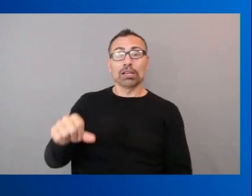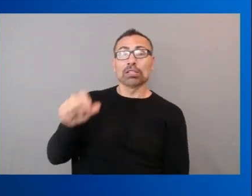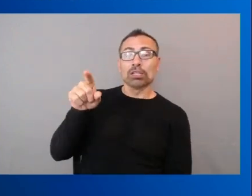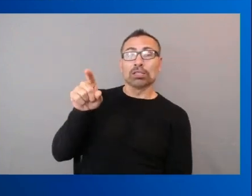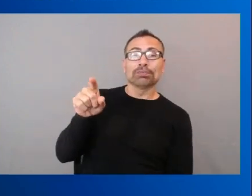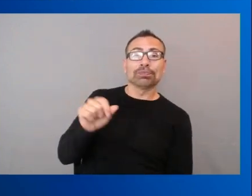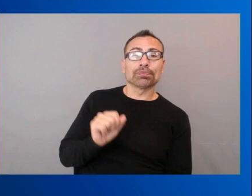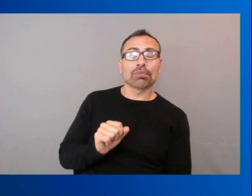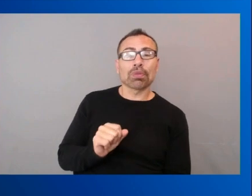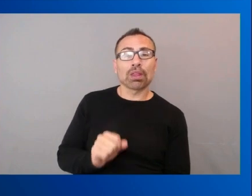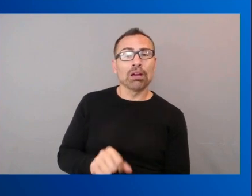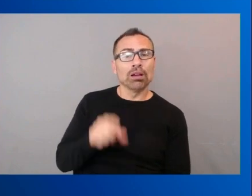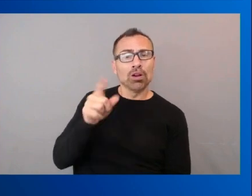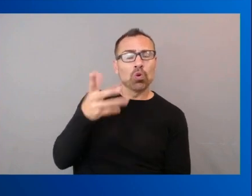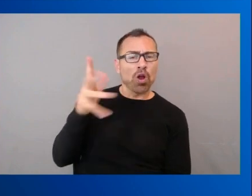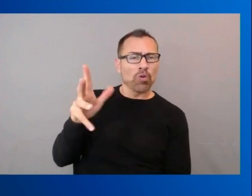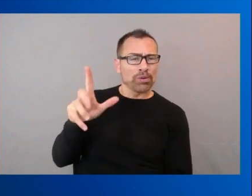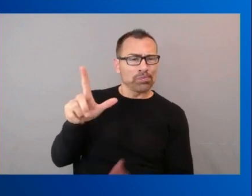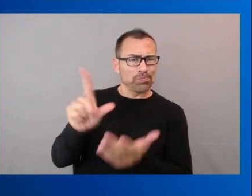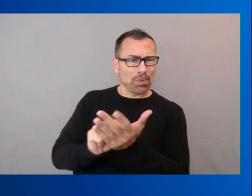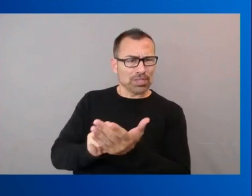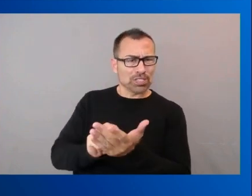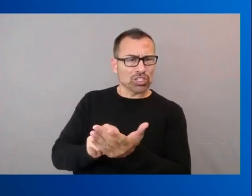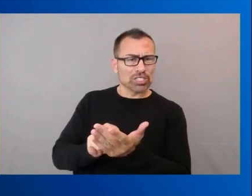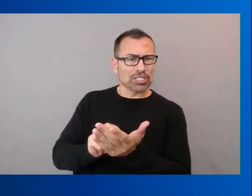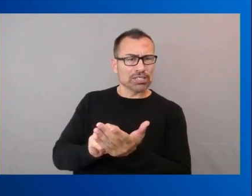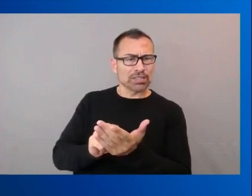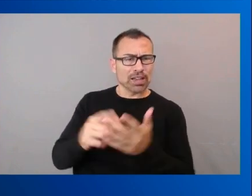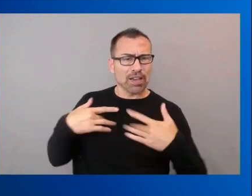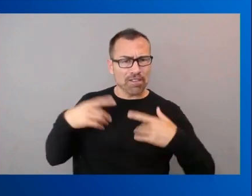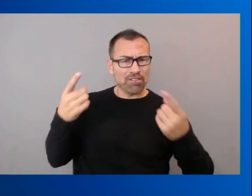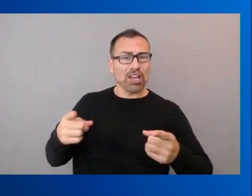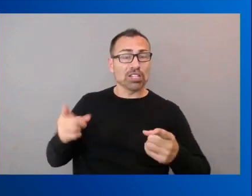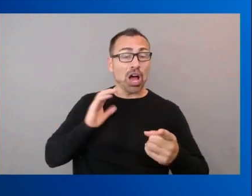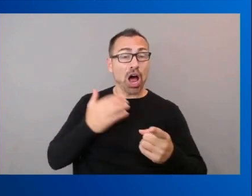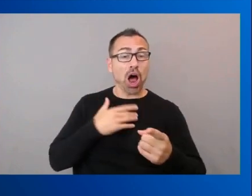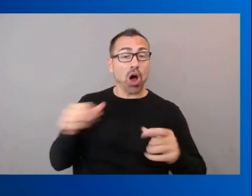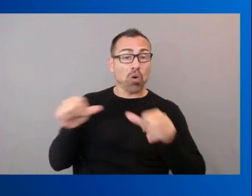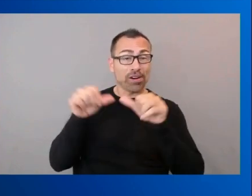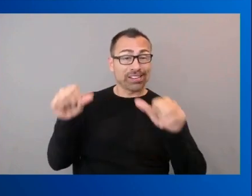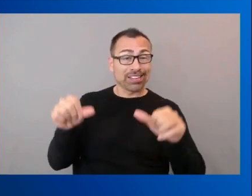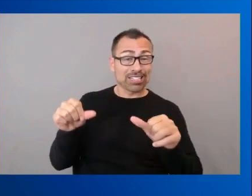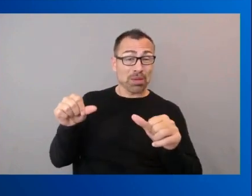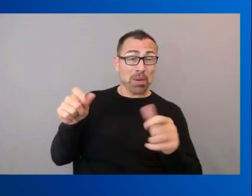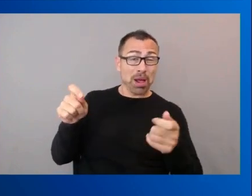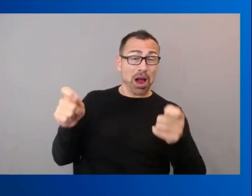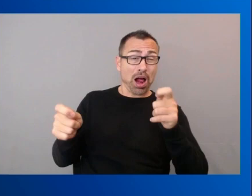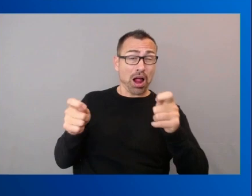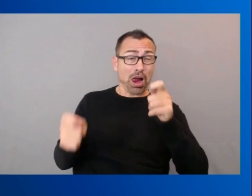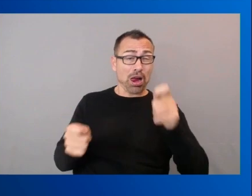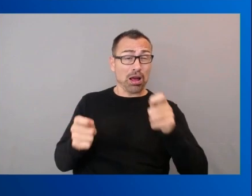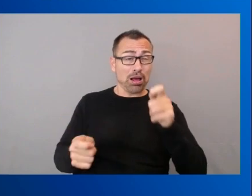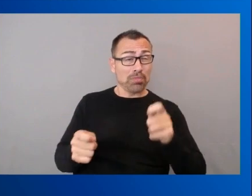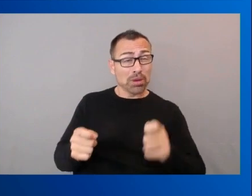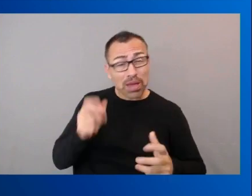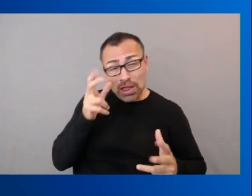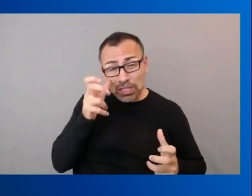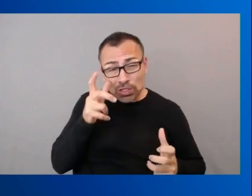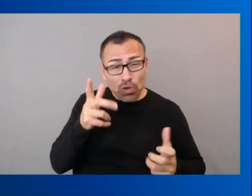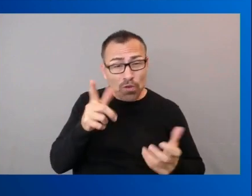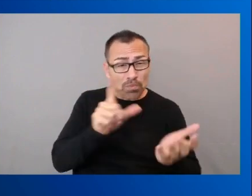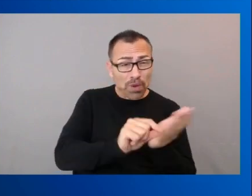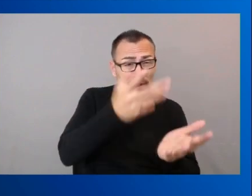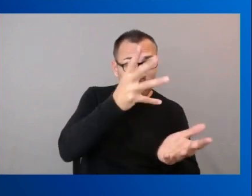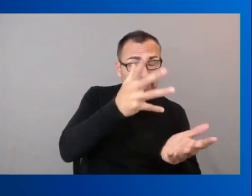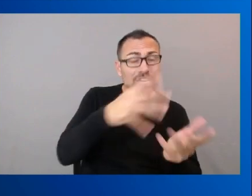already publishing events, we can actually kind of evolve our architecture, maybe listen to events that have already been published and kind of add different domains,